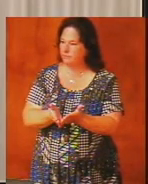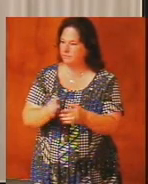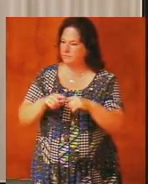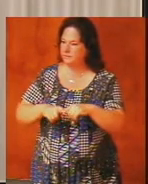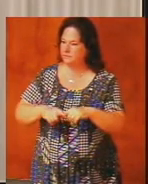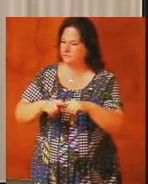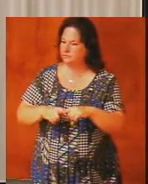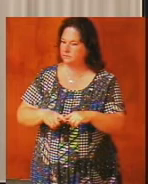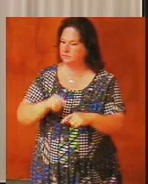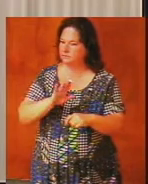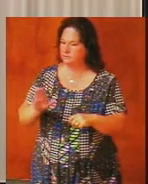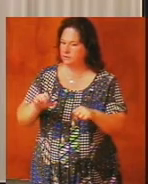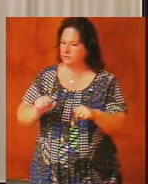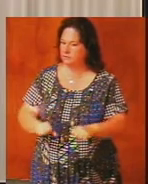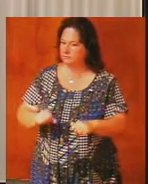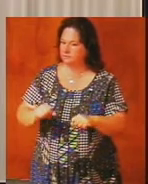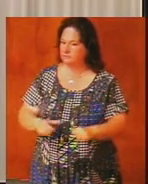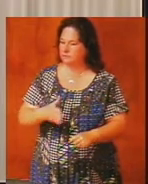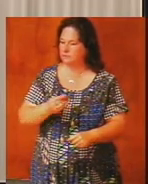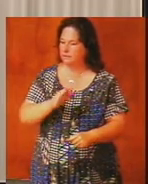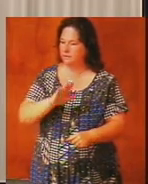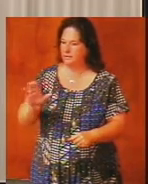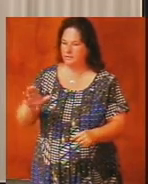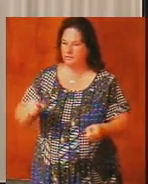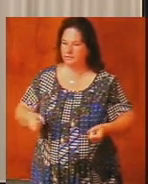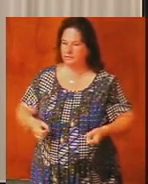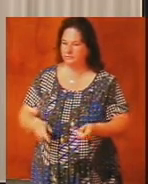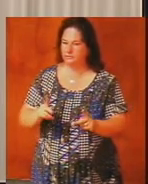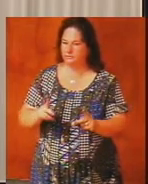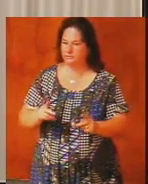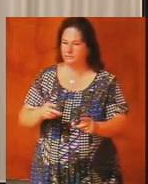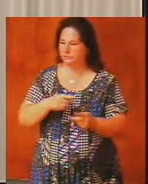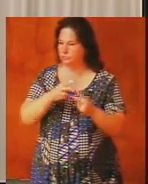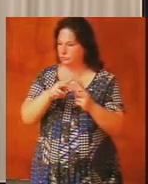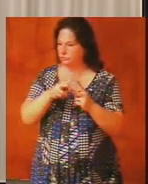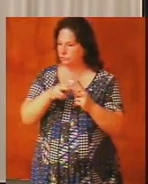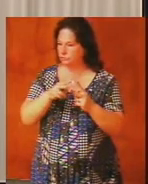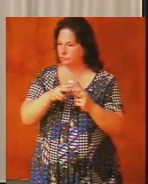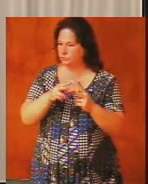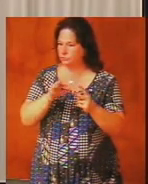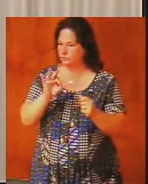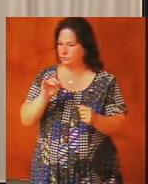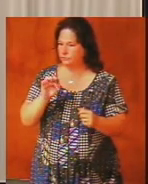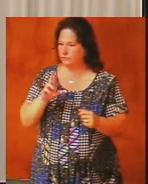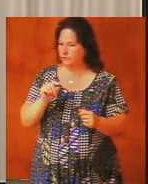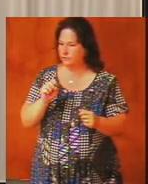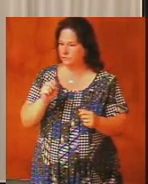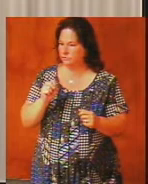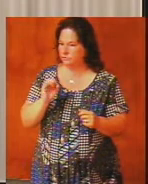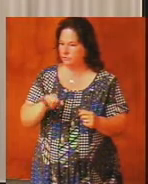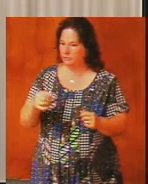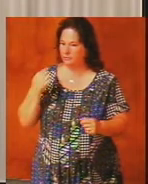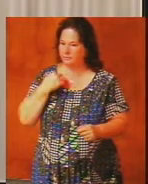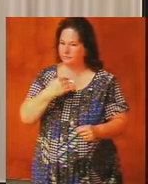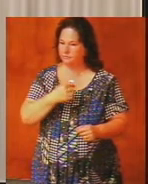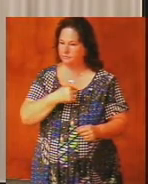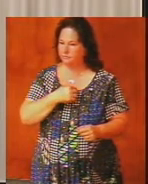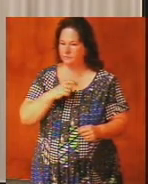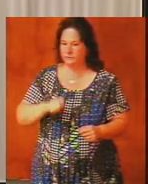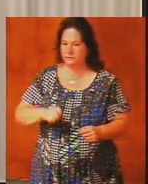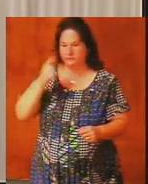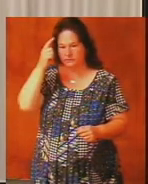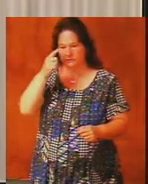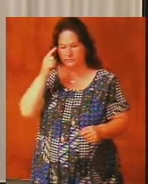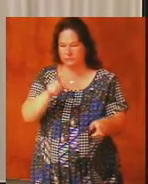depending upon their ability and their opportunity. Those are two factors that we would need to think about